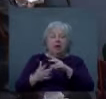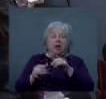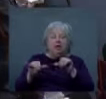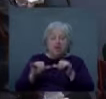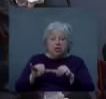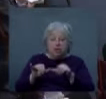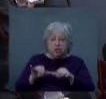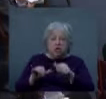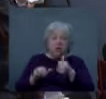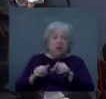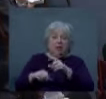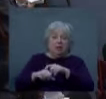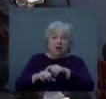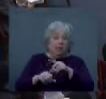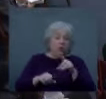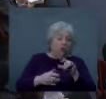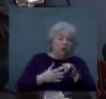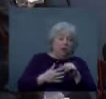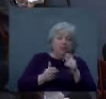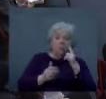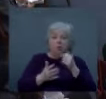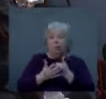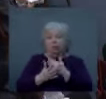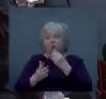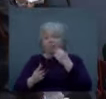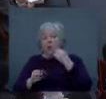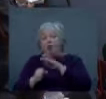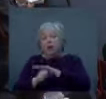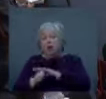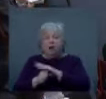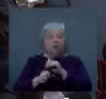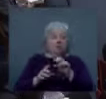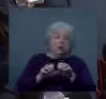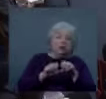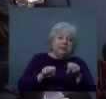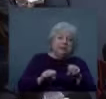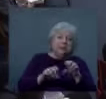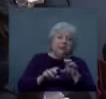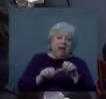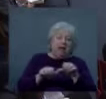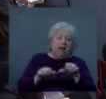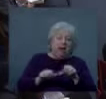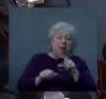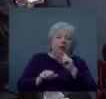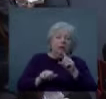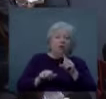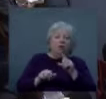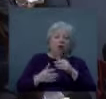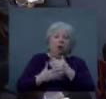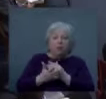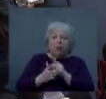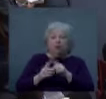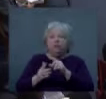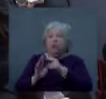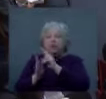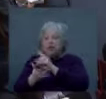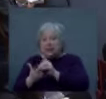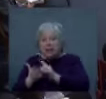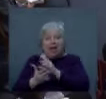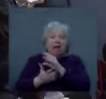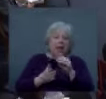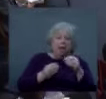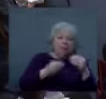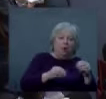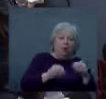a new residential area or a systematic area, there are components to design and marketing. And most times,